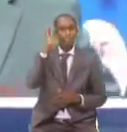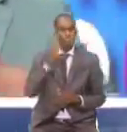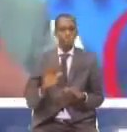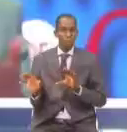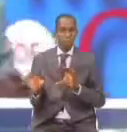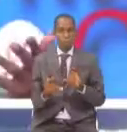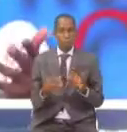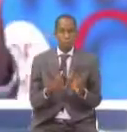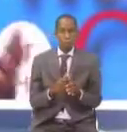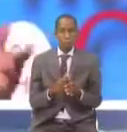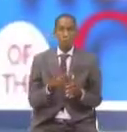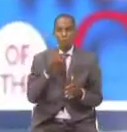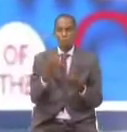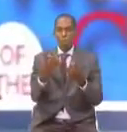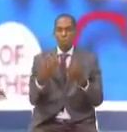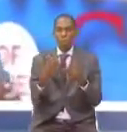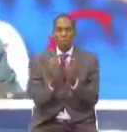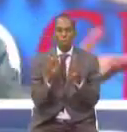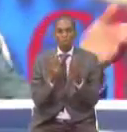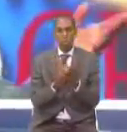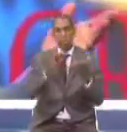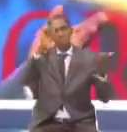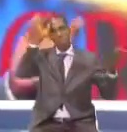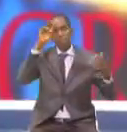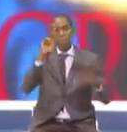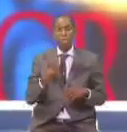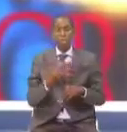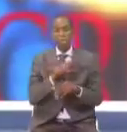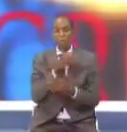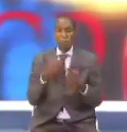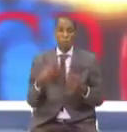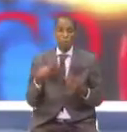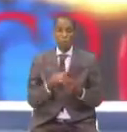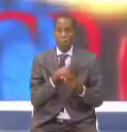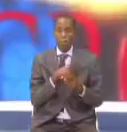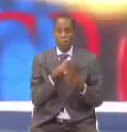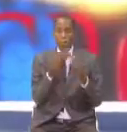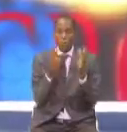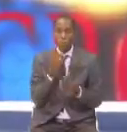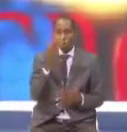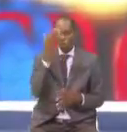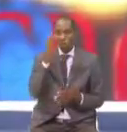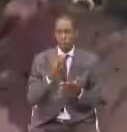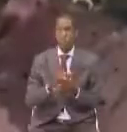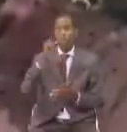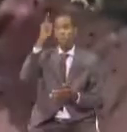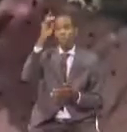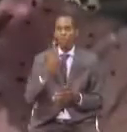You come with that expectation. And when we pray, you know God is at